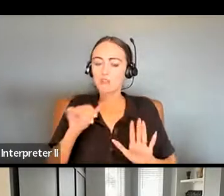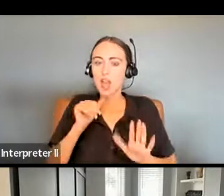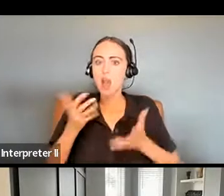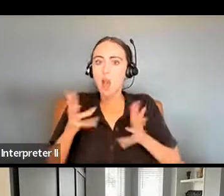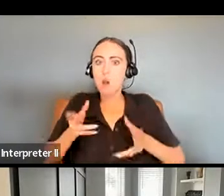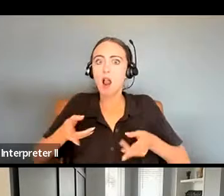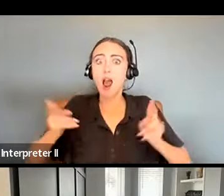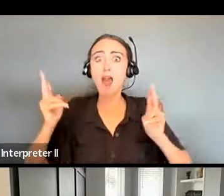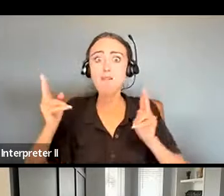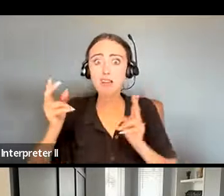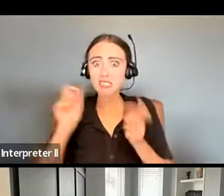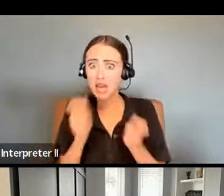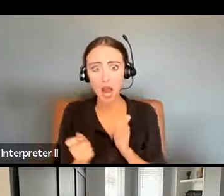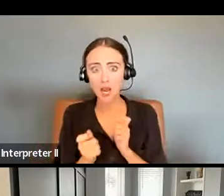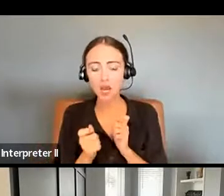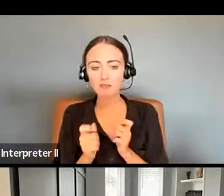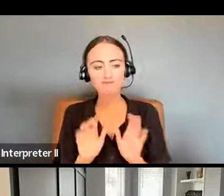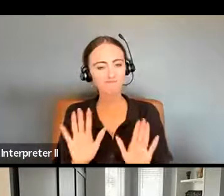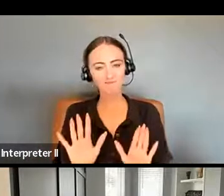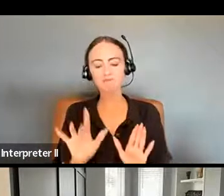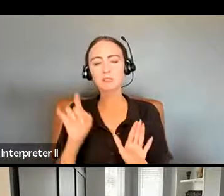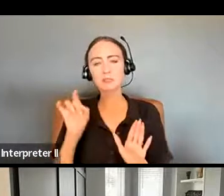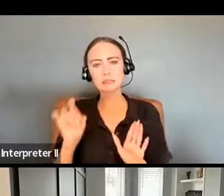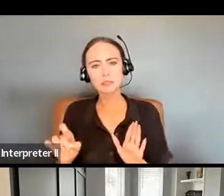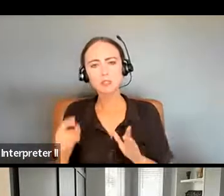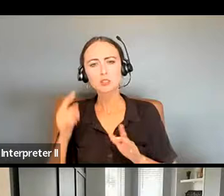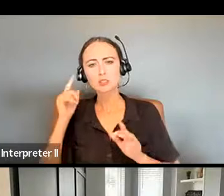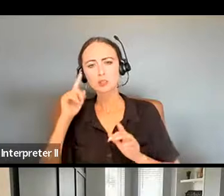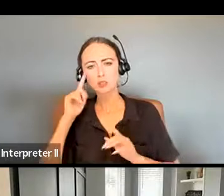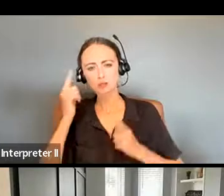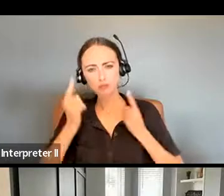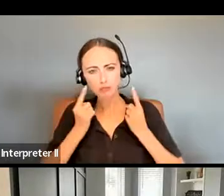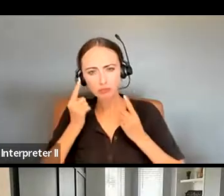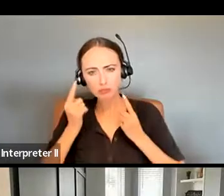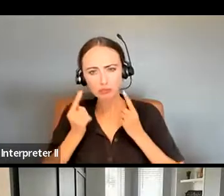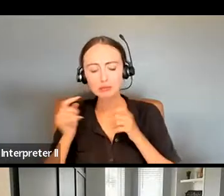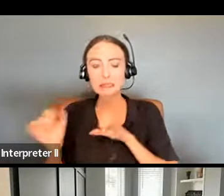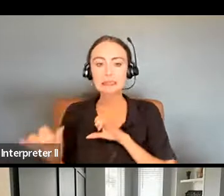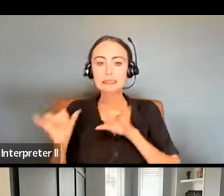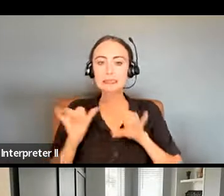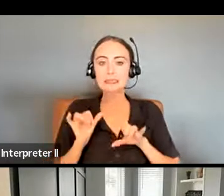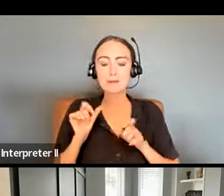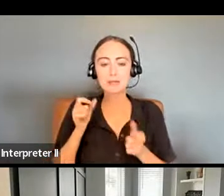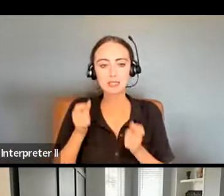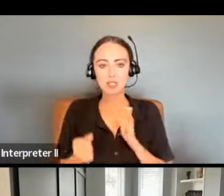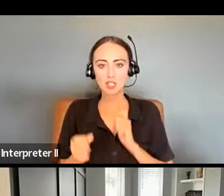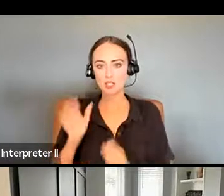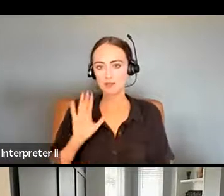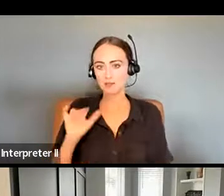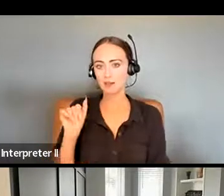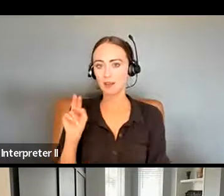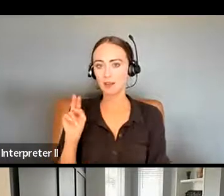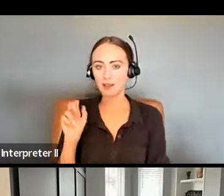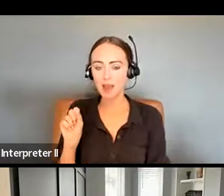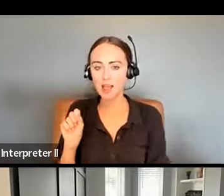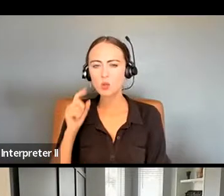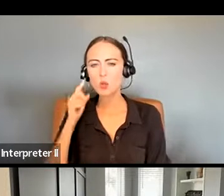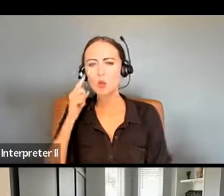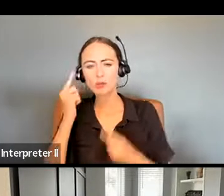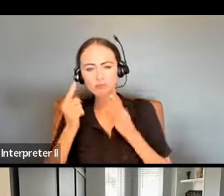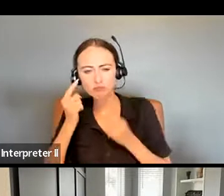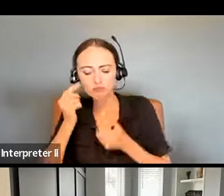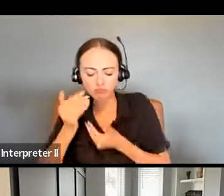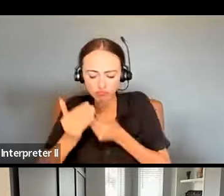these changes. We need to be deliberate, just like we were with the changes that we made in the ANS, where we took some time to work through